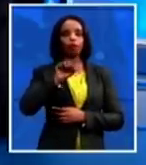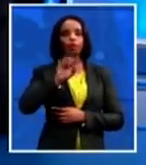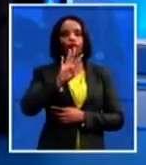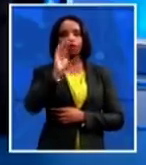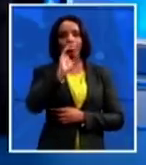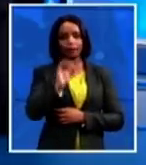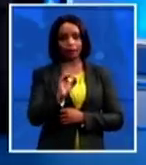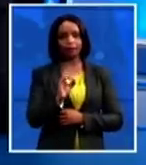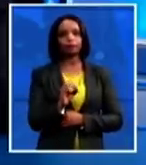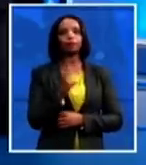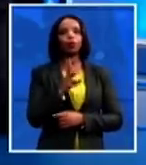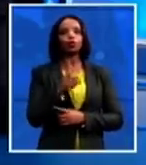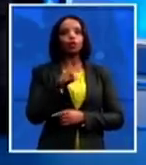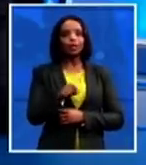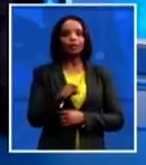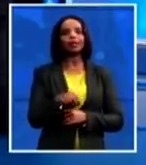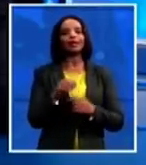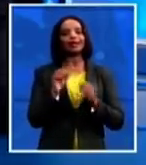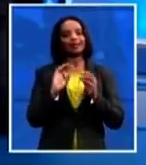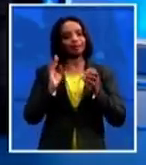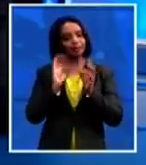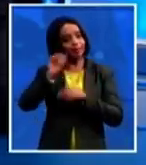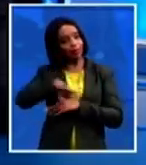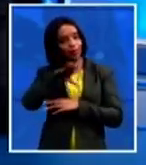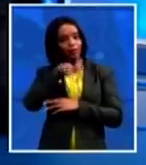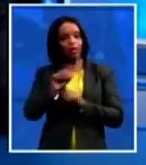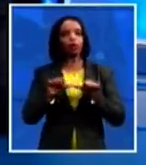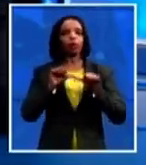to interact investments, he says. That and a lot more. You're watching The Agenda.